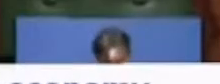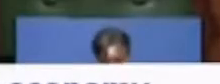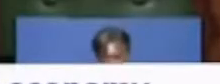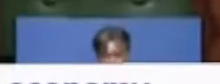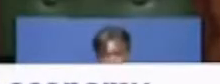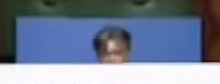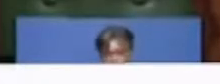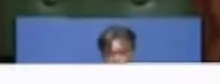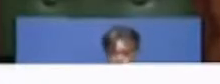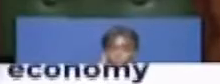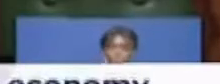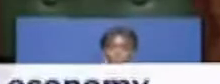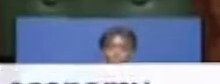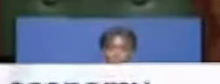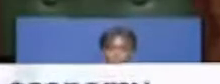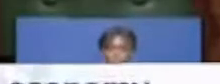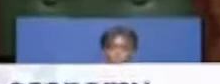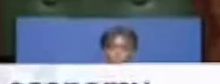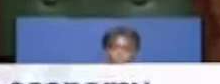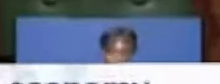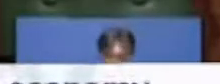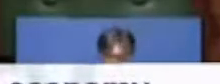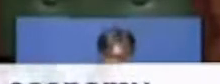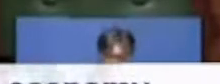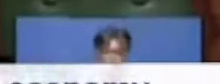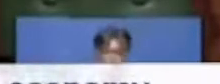faster through collaboration.